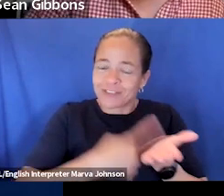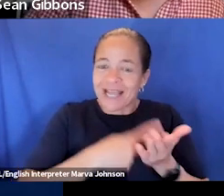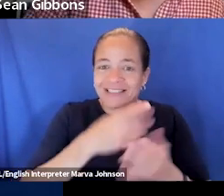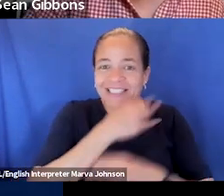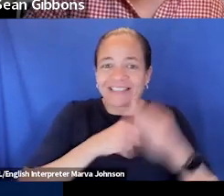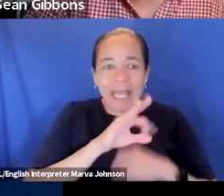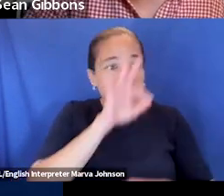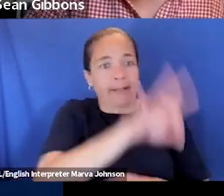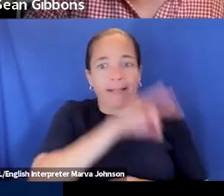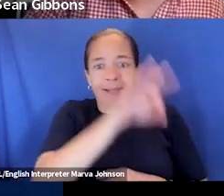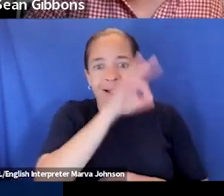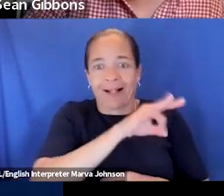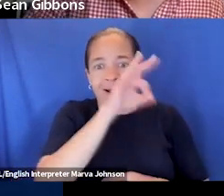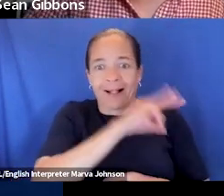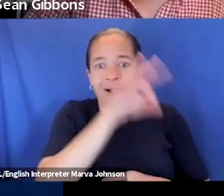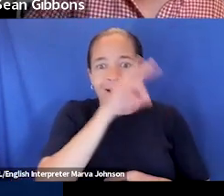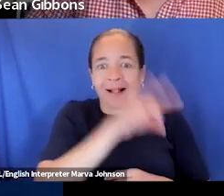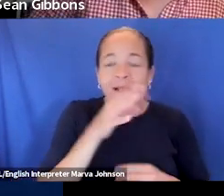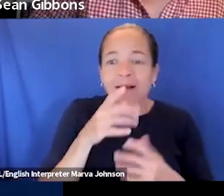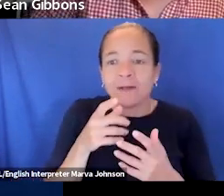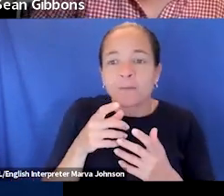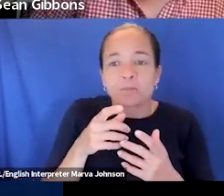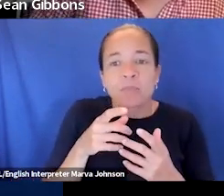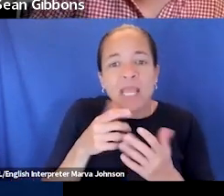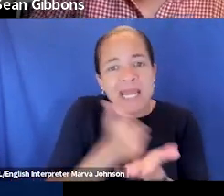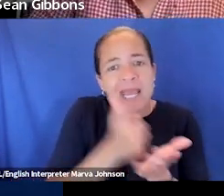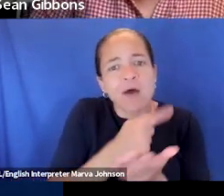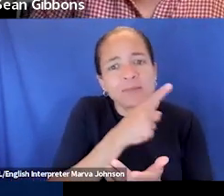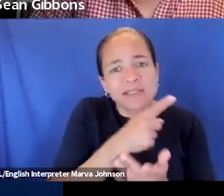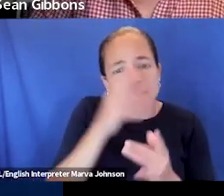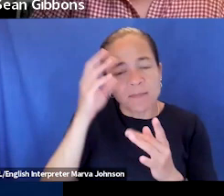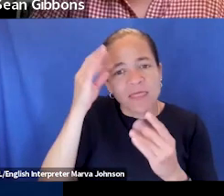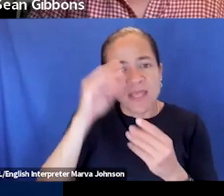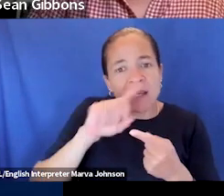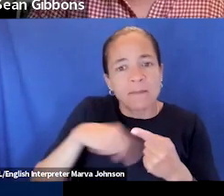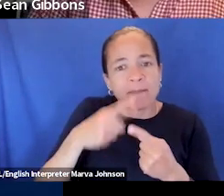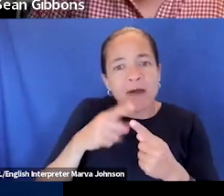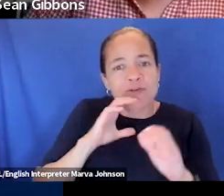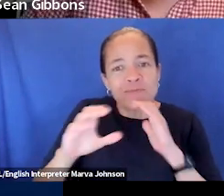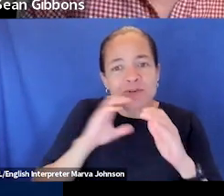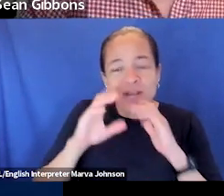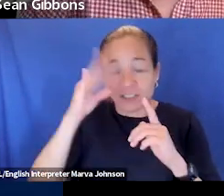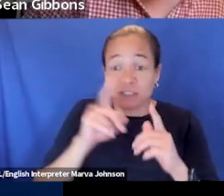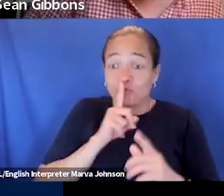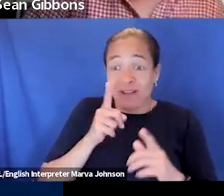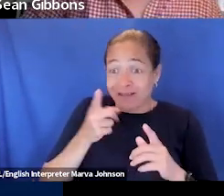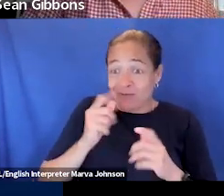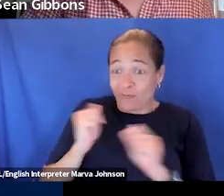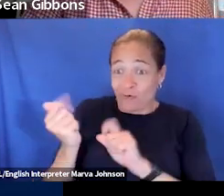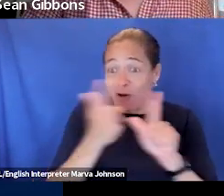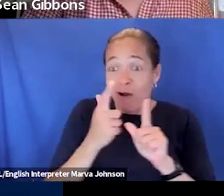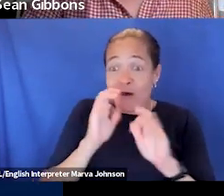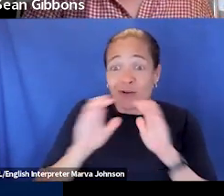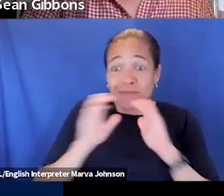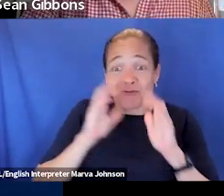for her, is actually getting these folks to sort of get into the discipline of thinking about communications. Because at the end of the day, we're all communicators. It's such a requirement in the 21st century